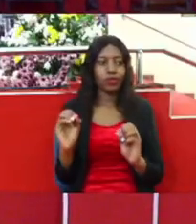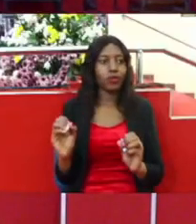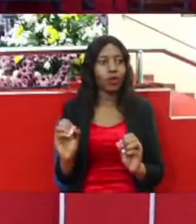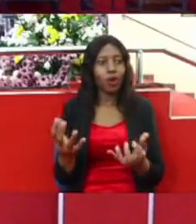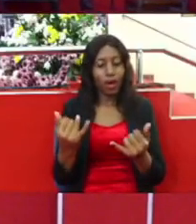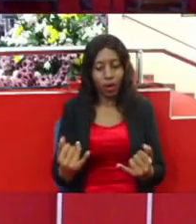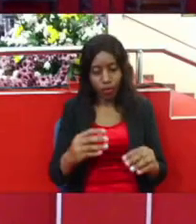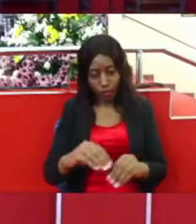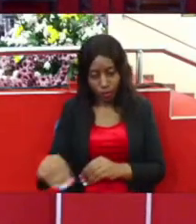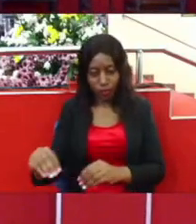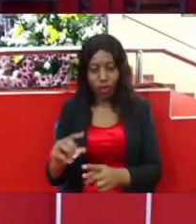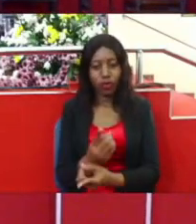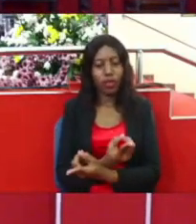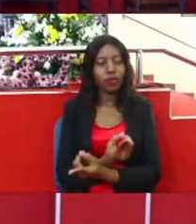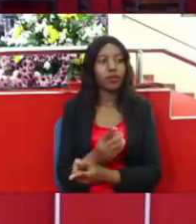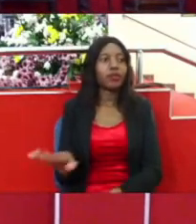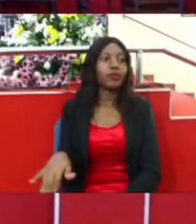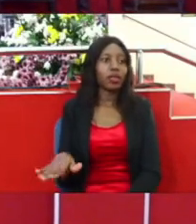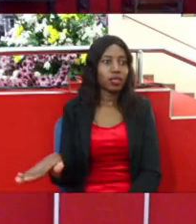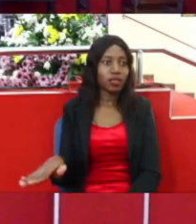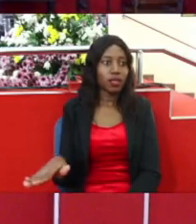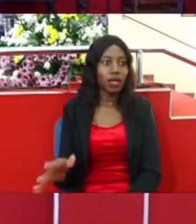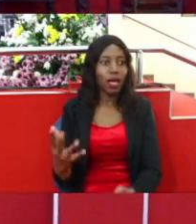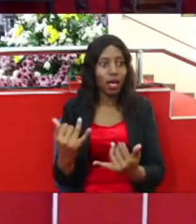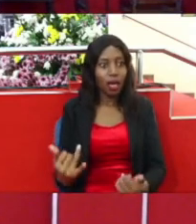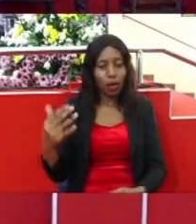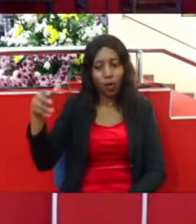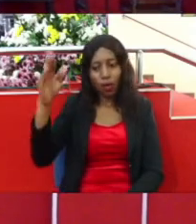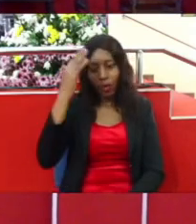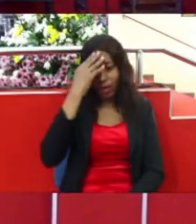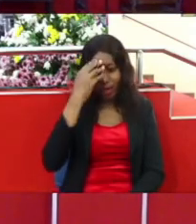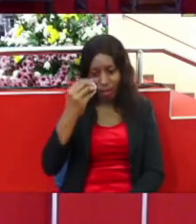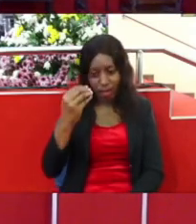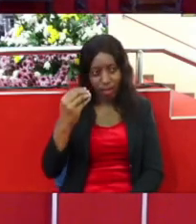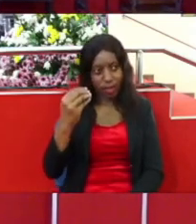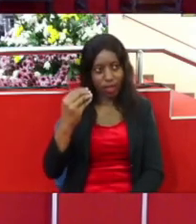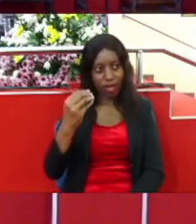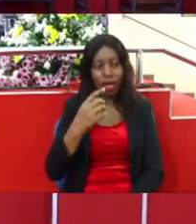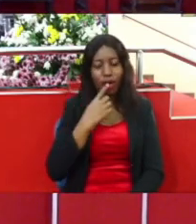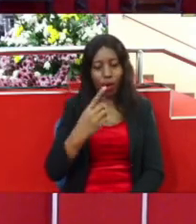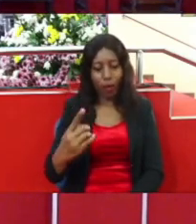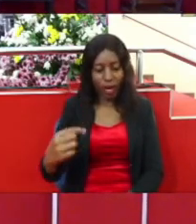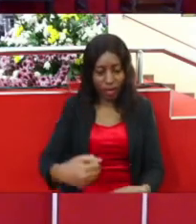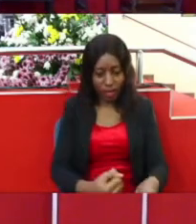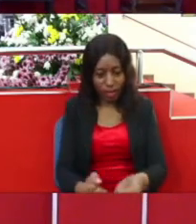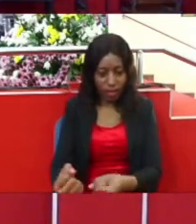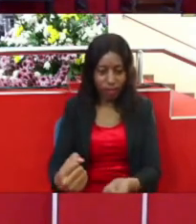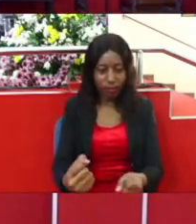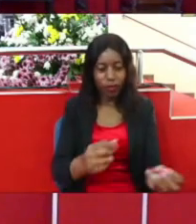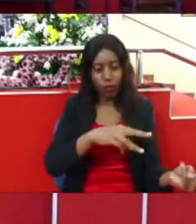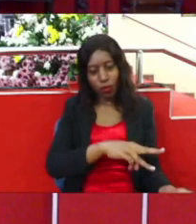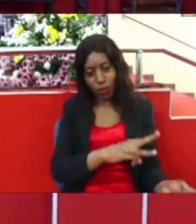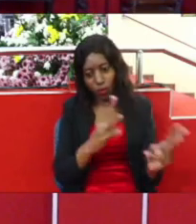unaenda Tarshish. He commands the sea. Anaamuru bahari. Let there be a storm. Na kuwe na dhoruba. Oh, there is nobody